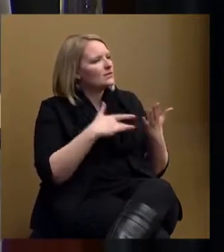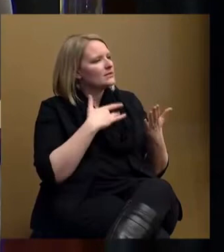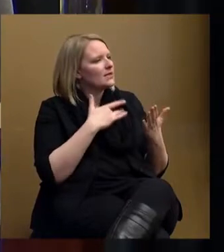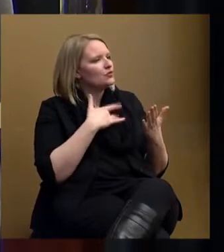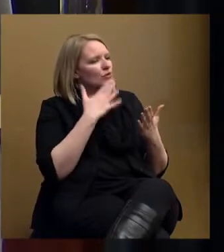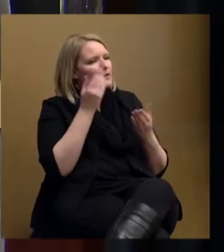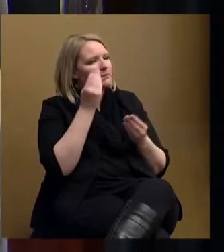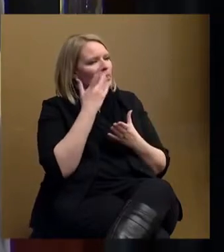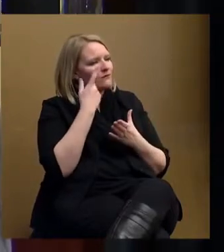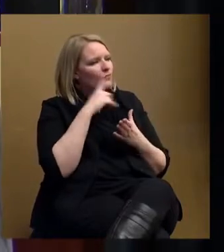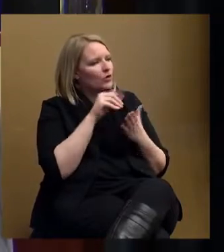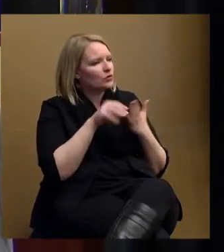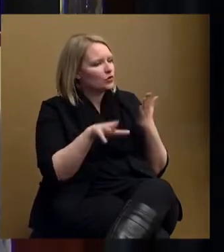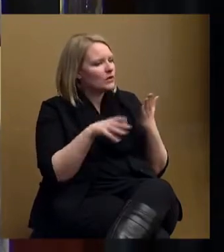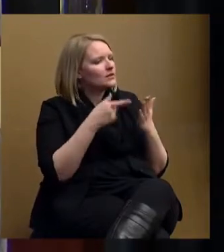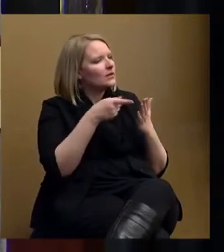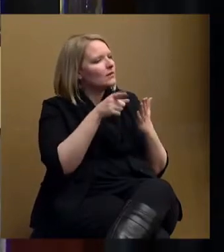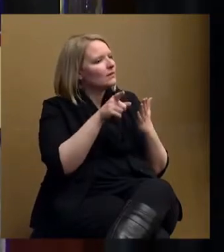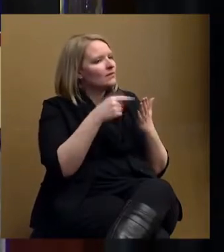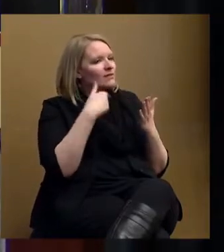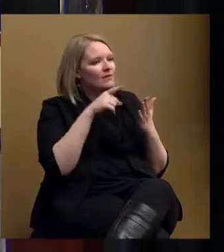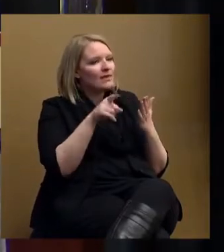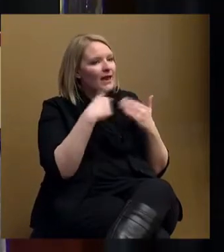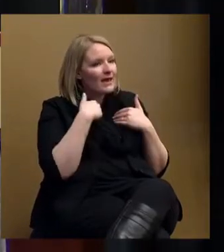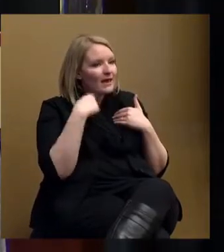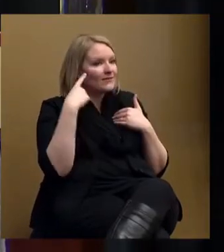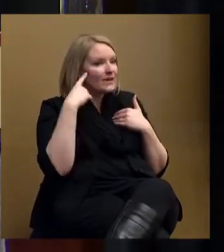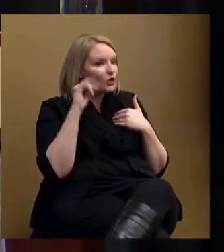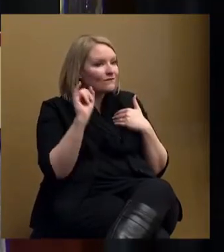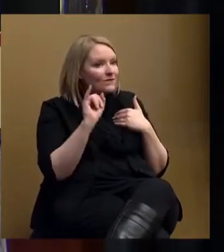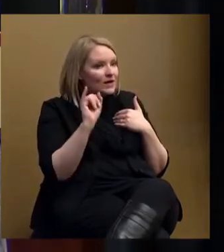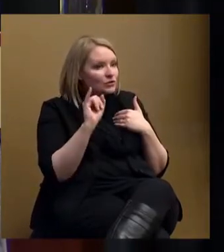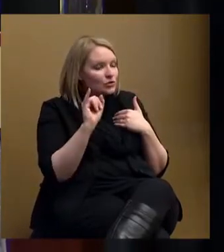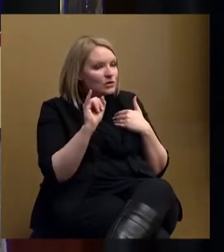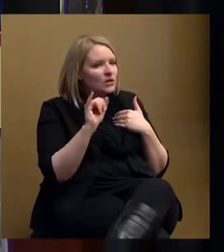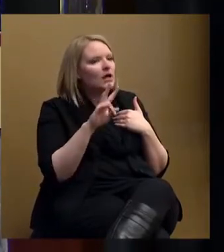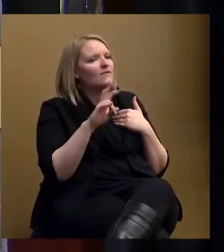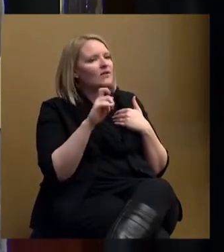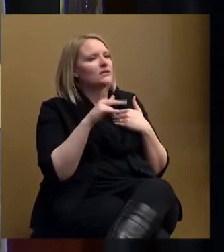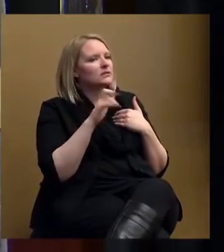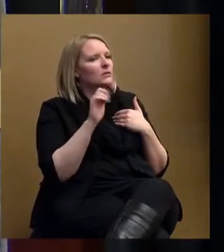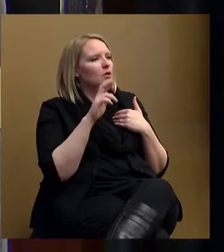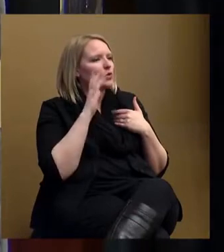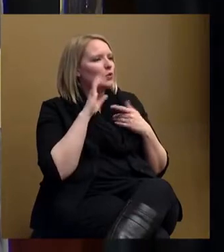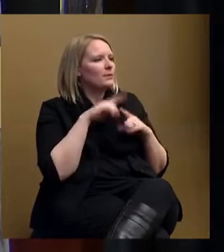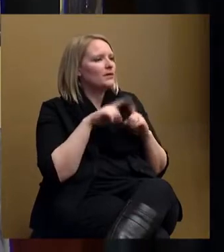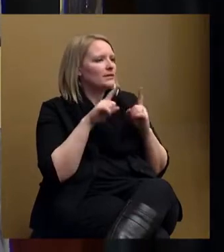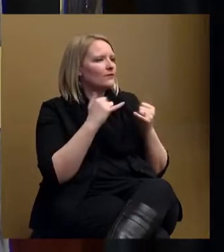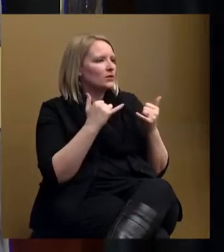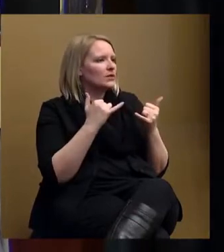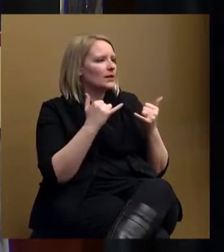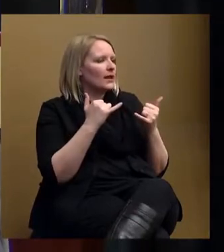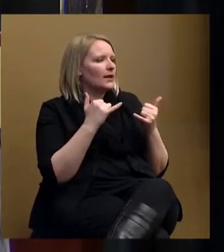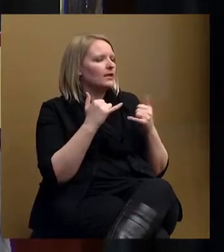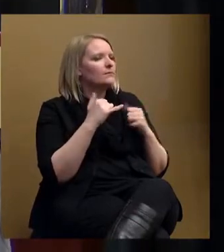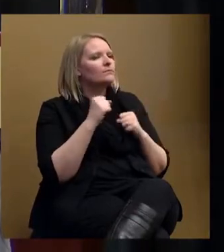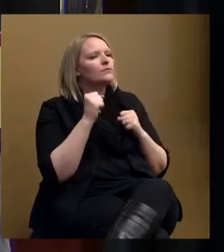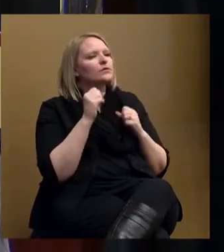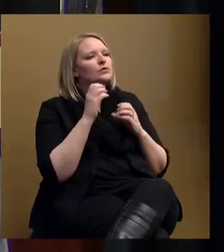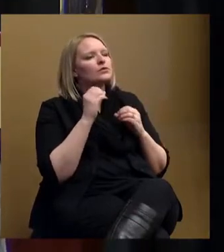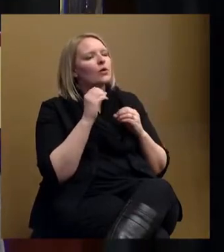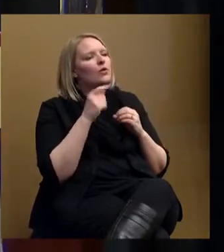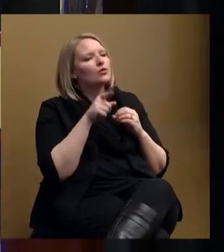input for your students. They have an ear infection, you can guarantee vestibular is different today, right? And so